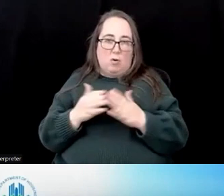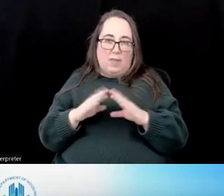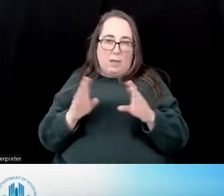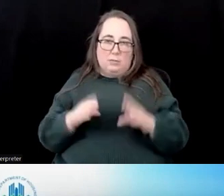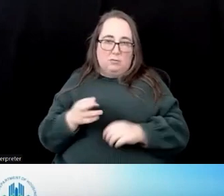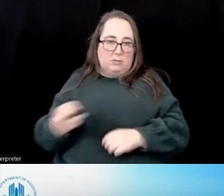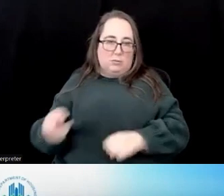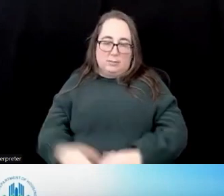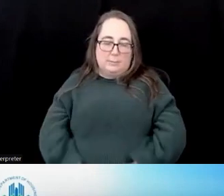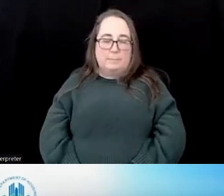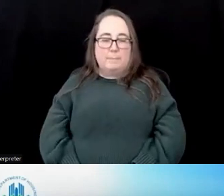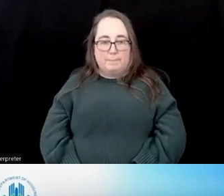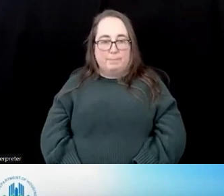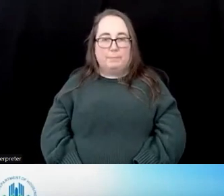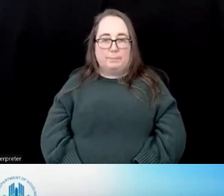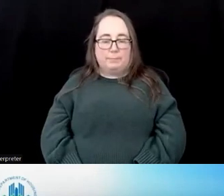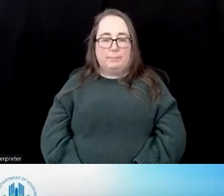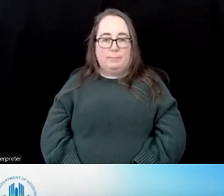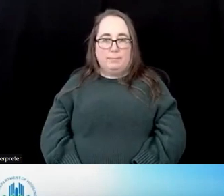resources.